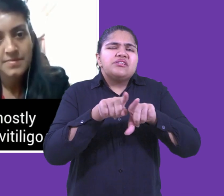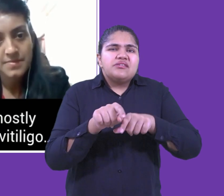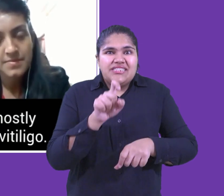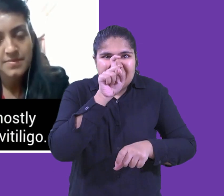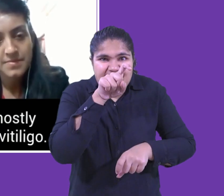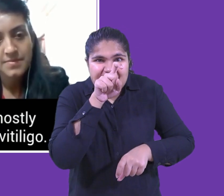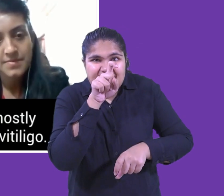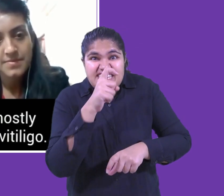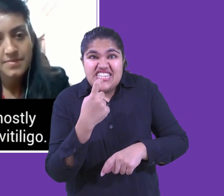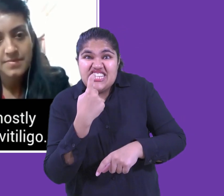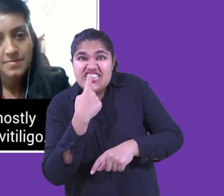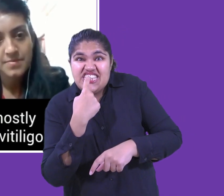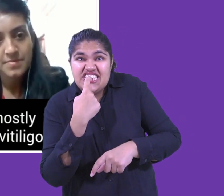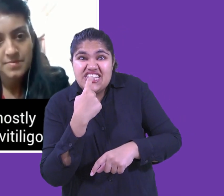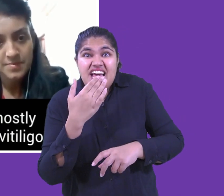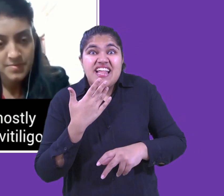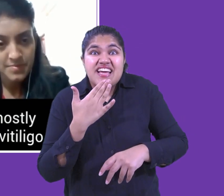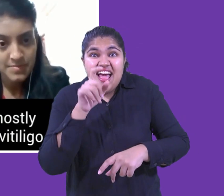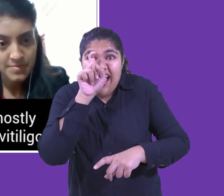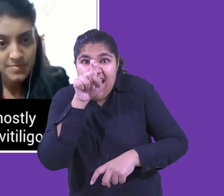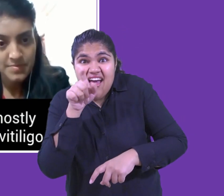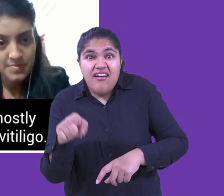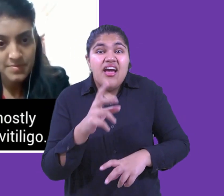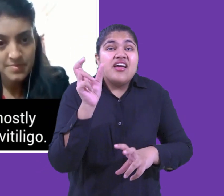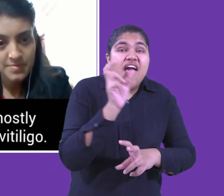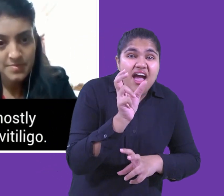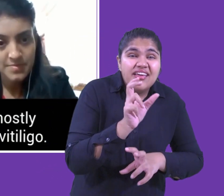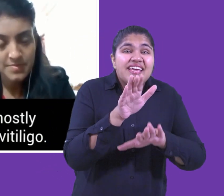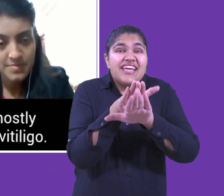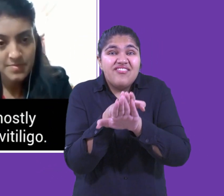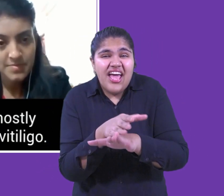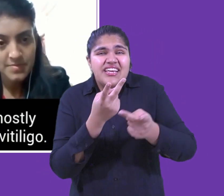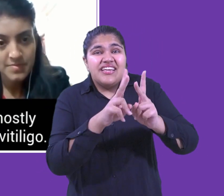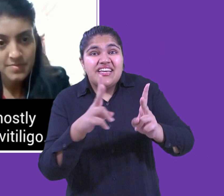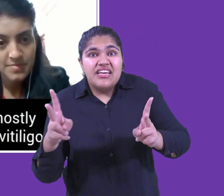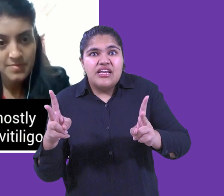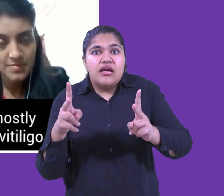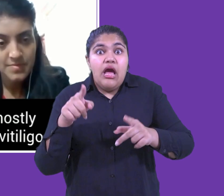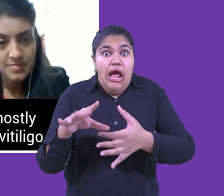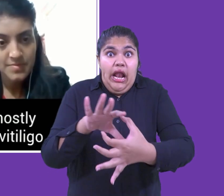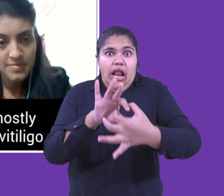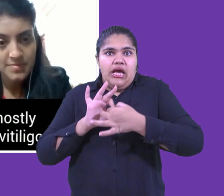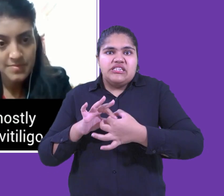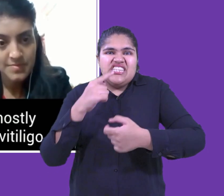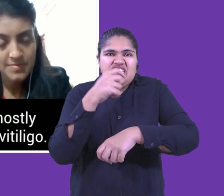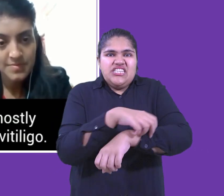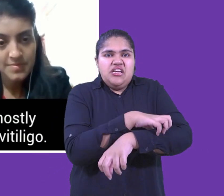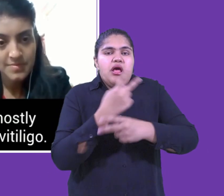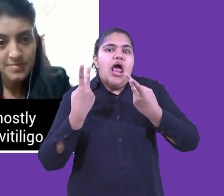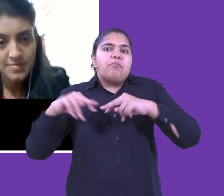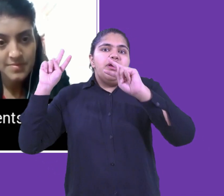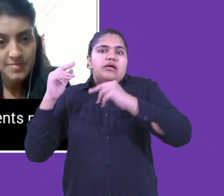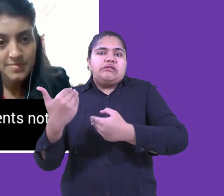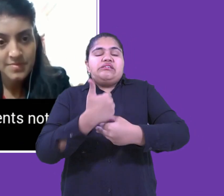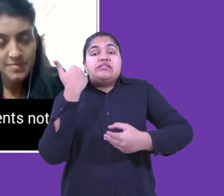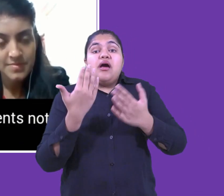chicken, like eggs also, poultry, eggs also. Eggs, chicken, and fish, it mostly contributes to the aggravation of